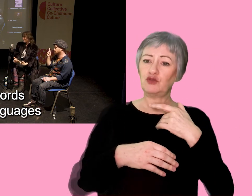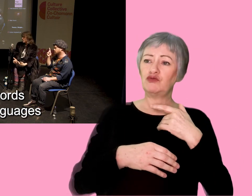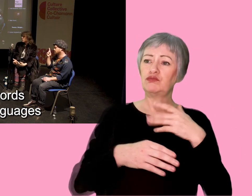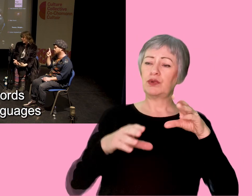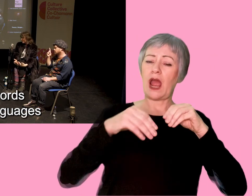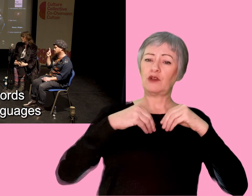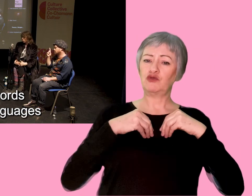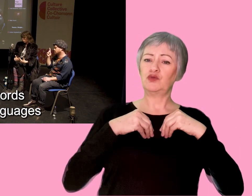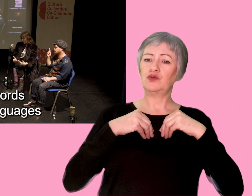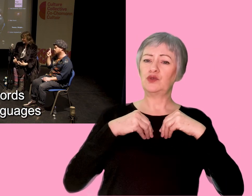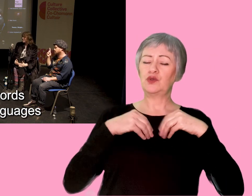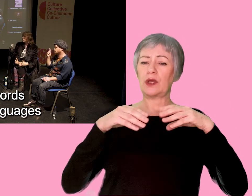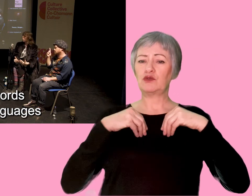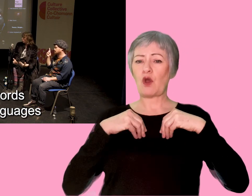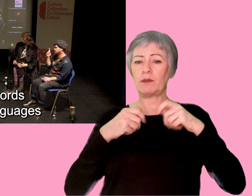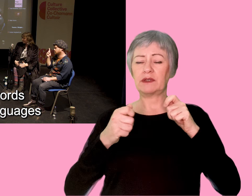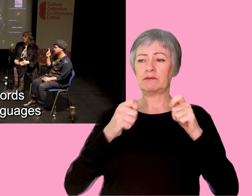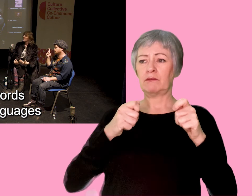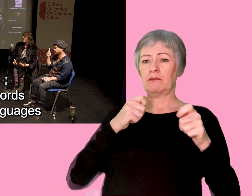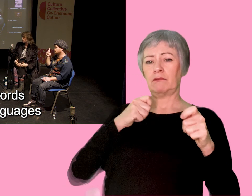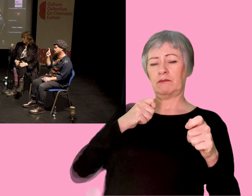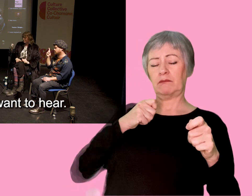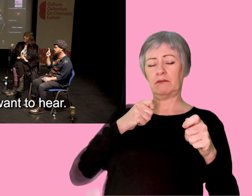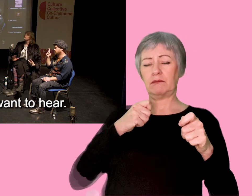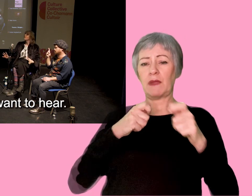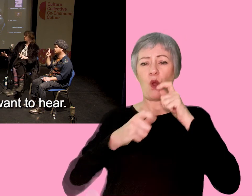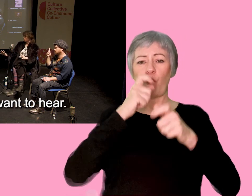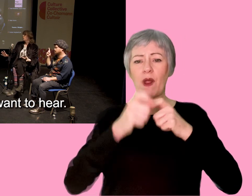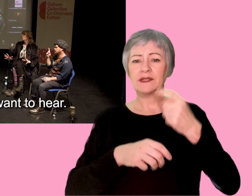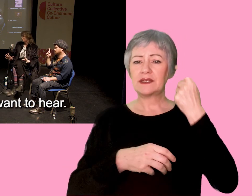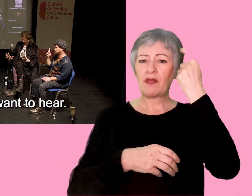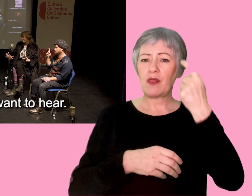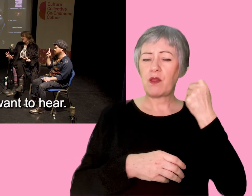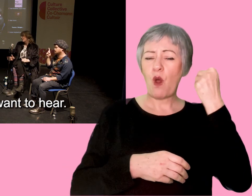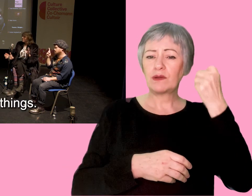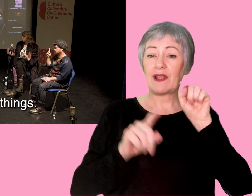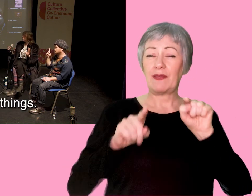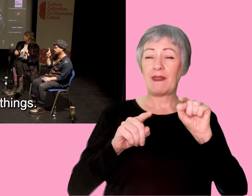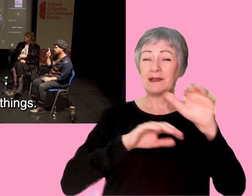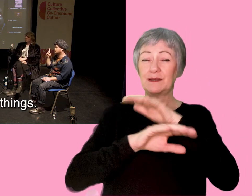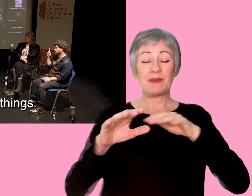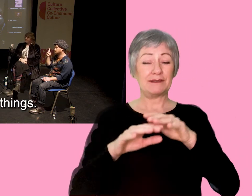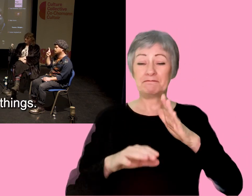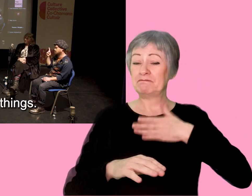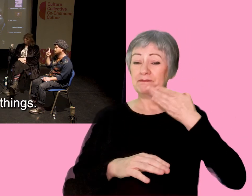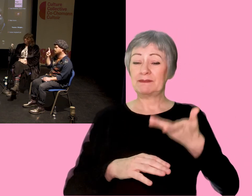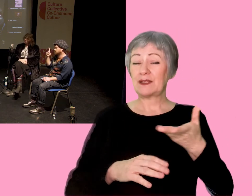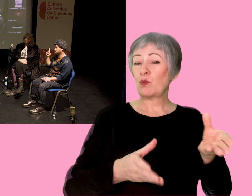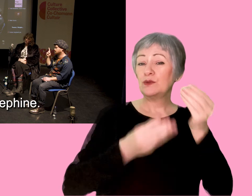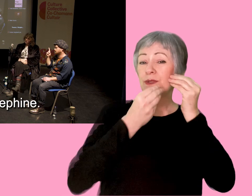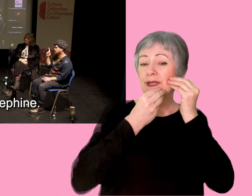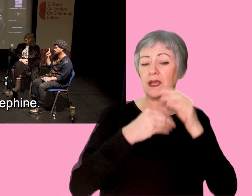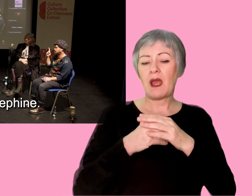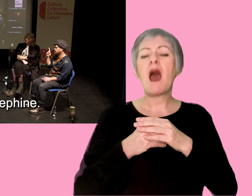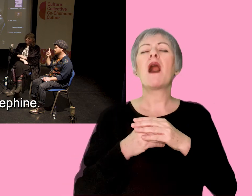insert into it words and thoughts and languages that that space does not want to hear. So it's both of those things. Yes.